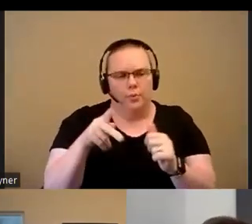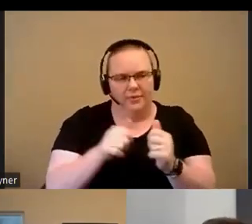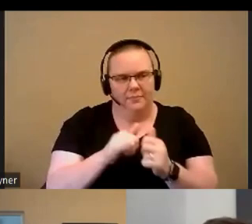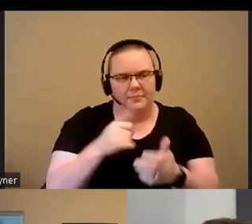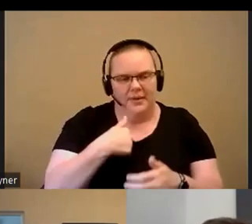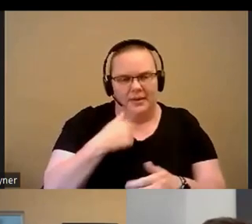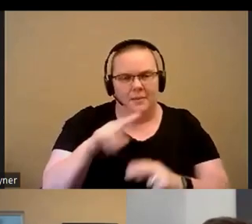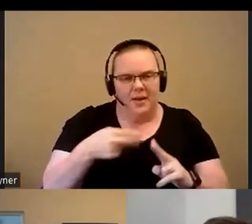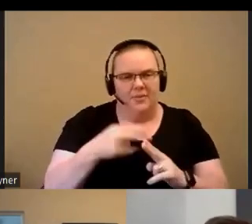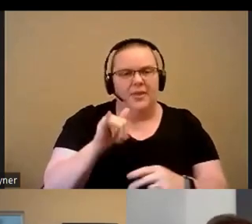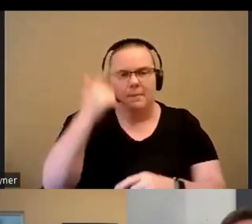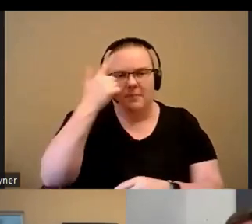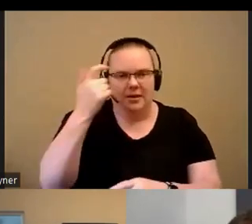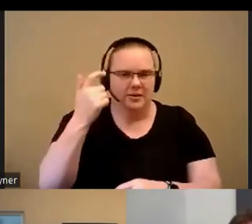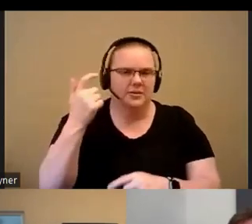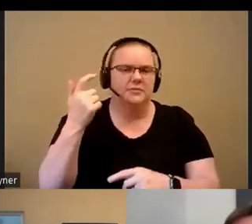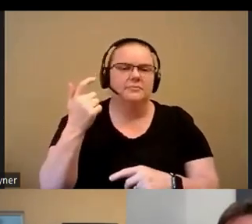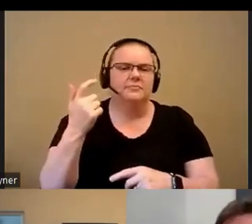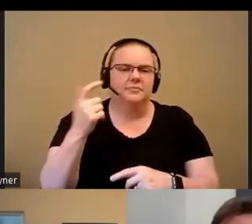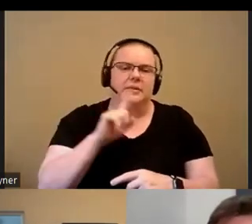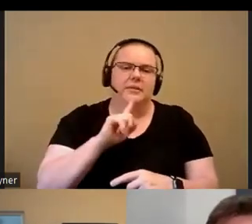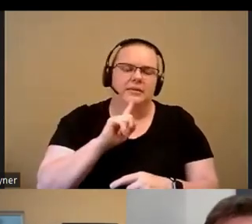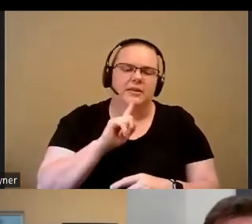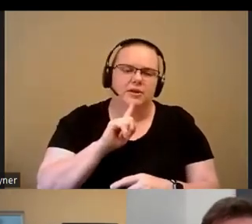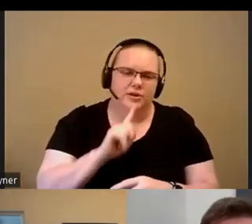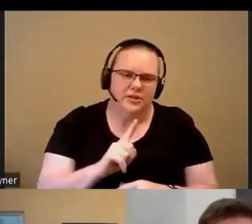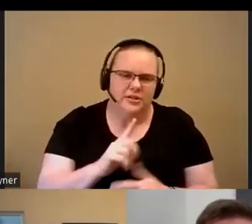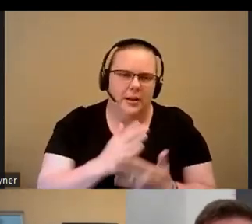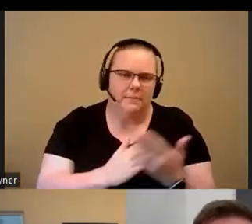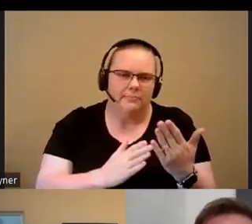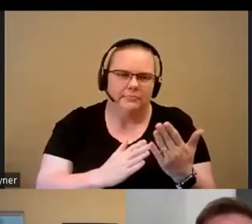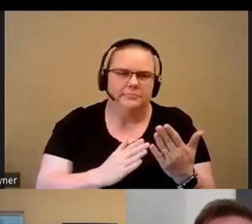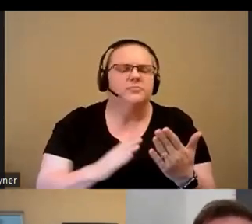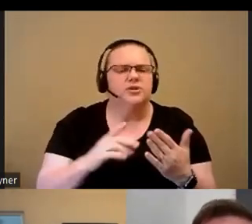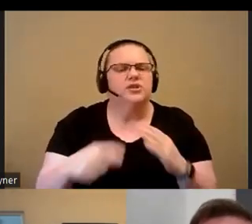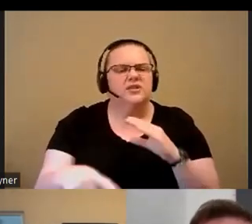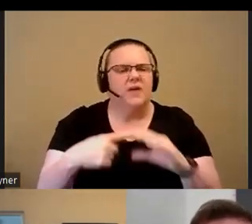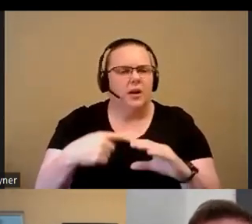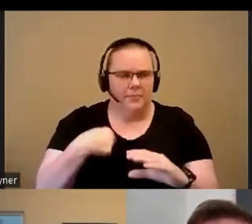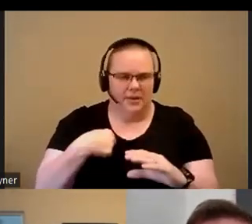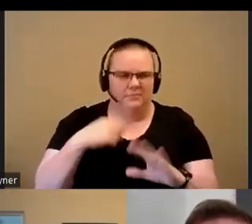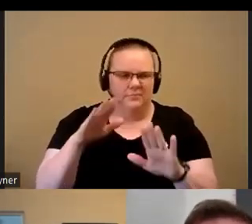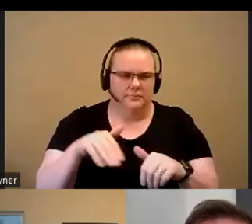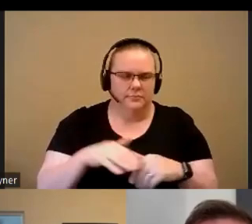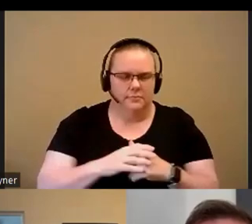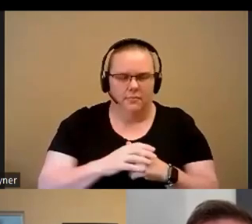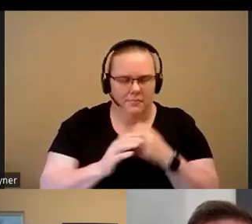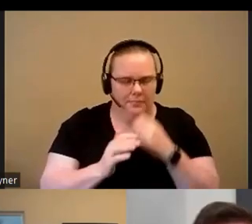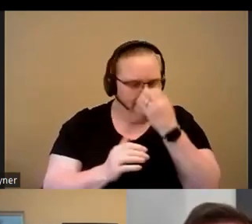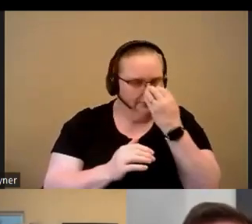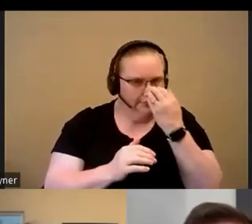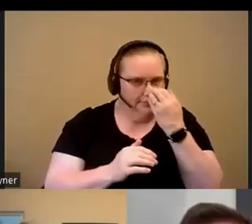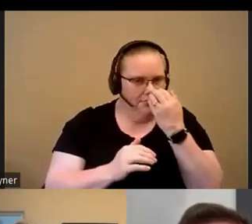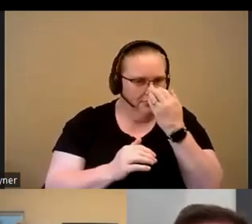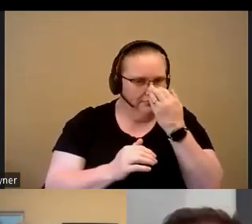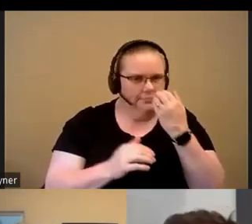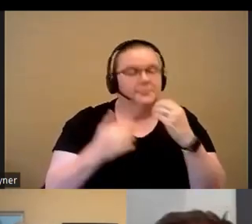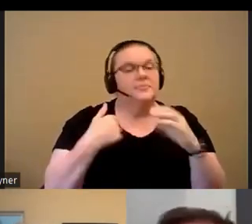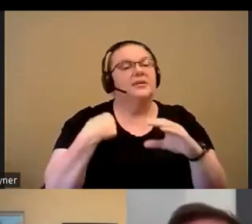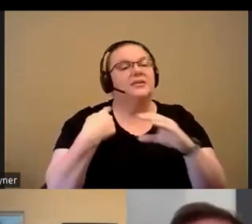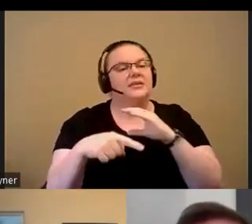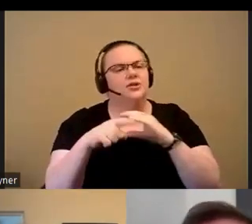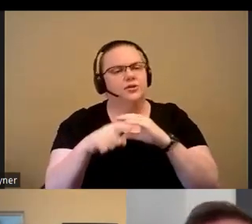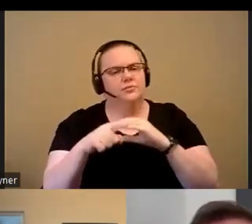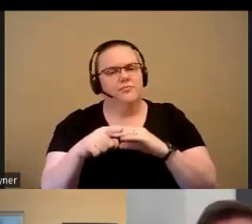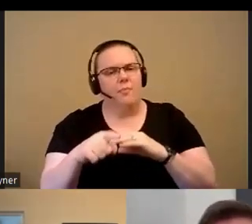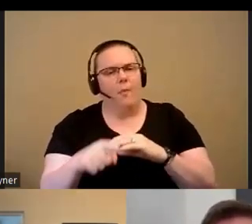some, yeah, follow up with me about that by email, if you haven't already, and I feel like I've... Oh, I sent you an email about a way